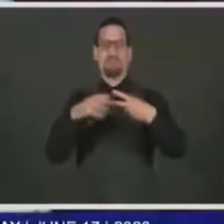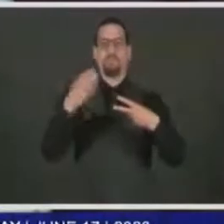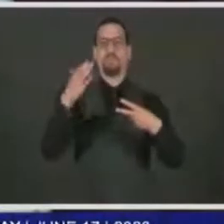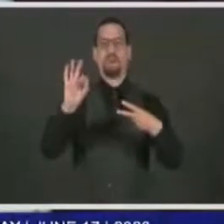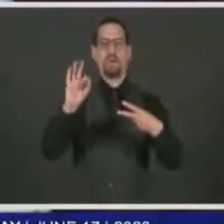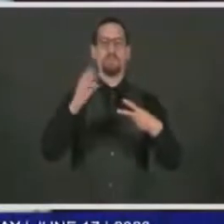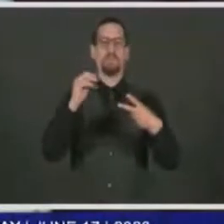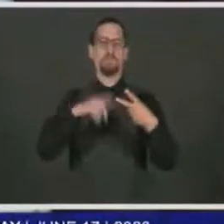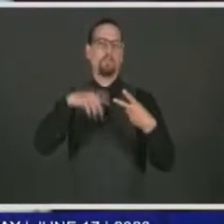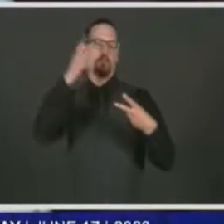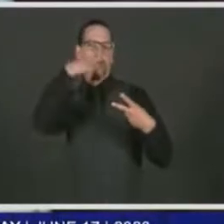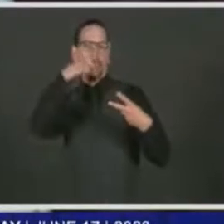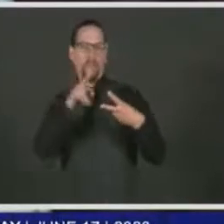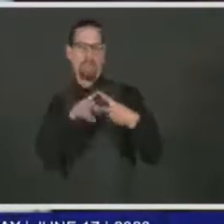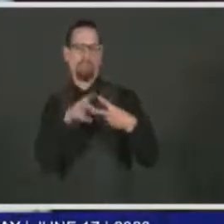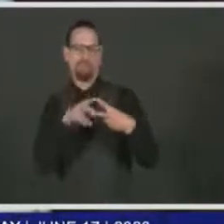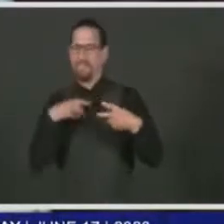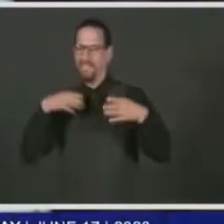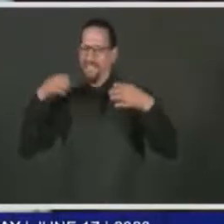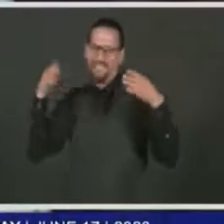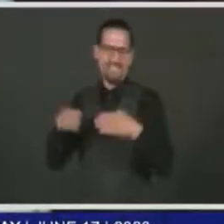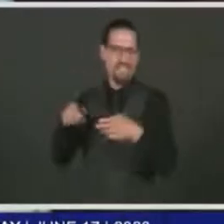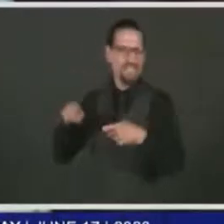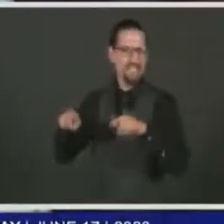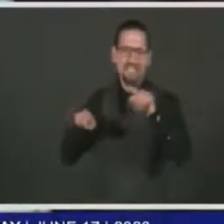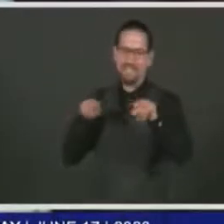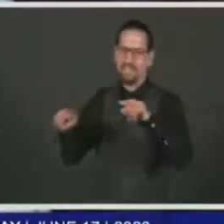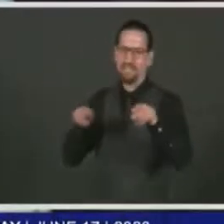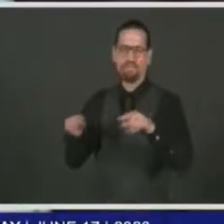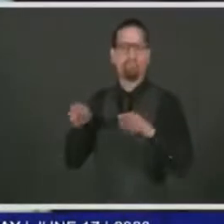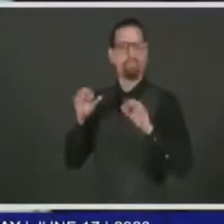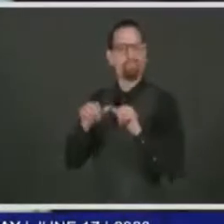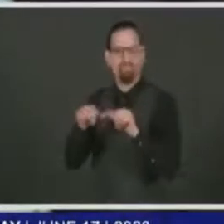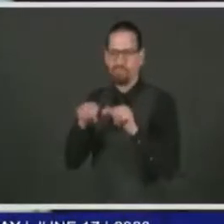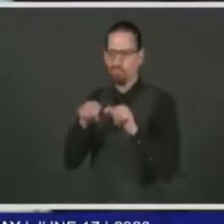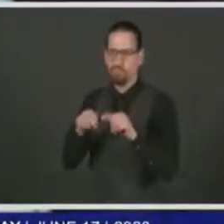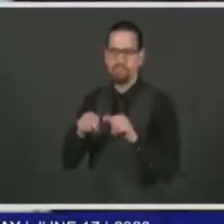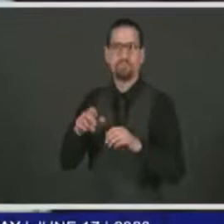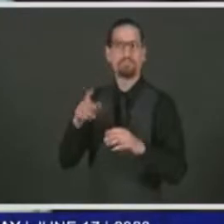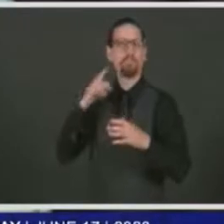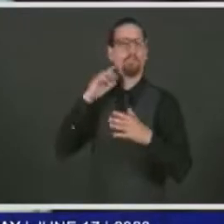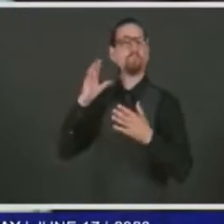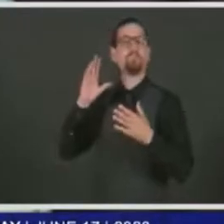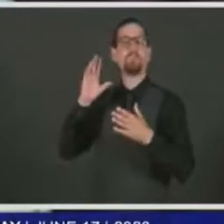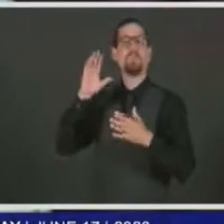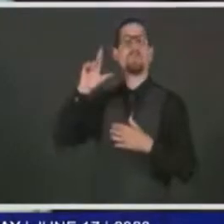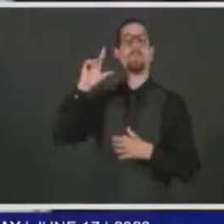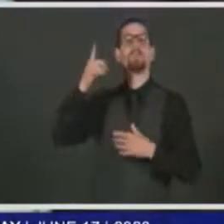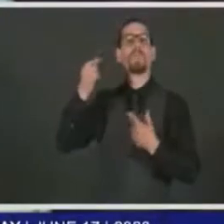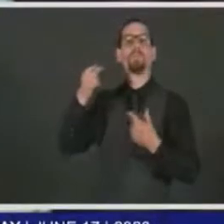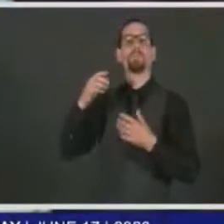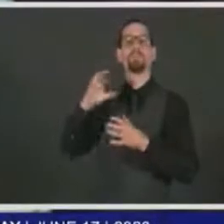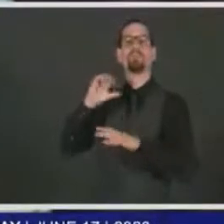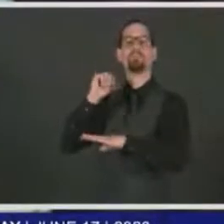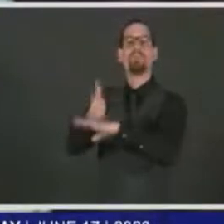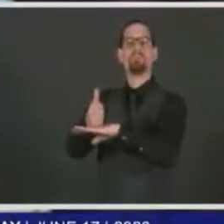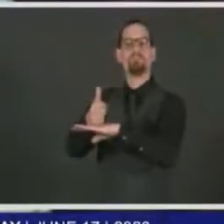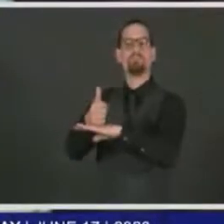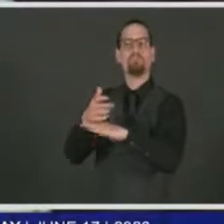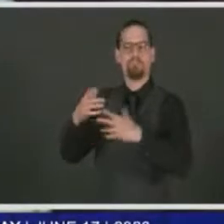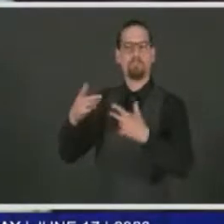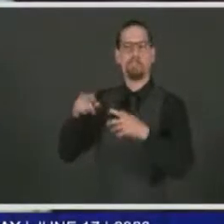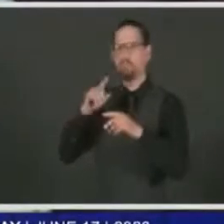expand into the other high density communities mentioned in the very near future, already making plans towards